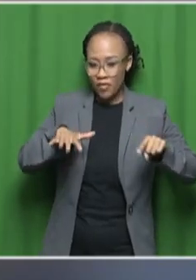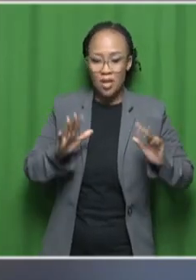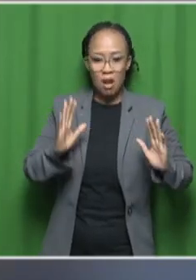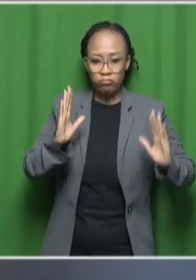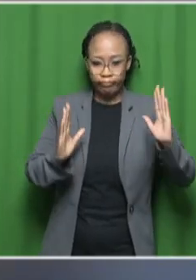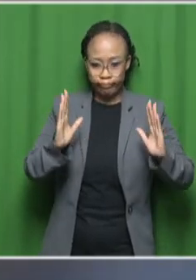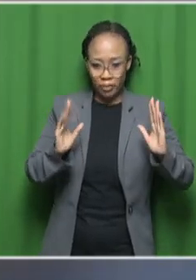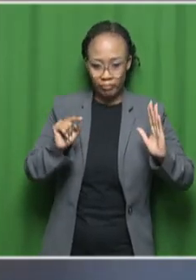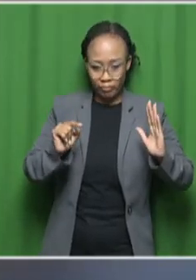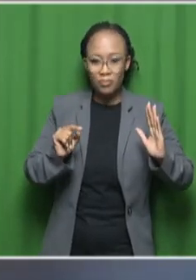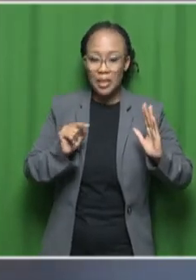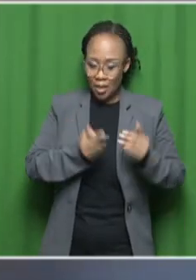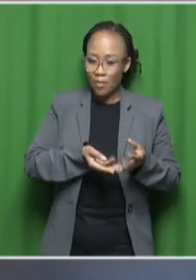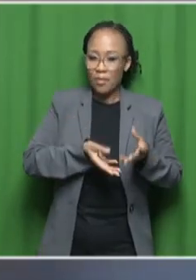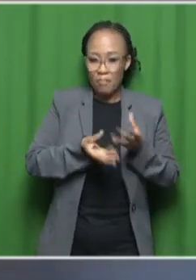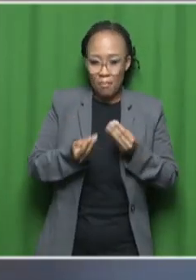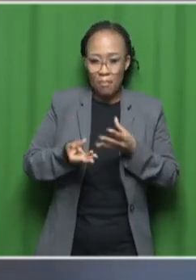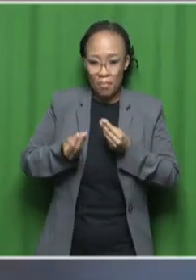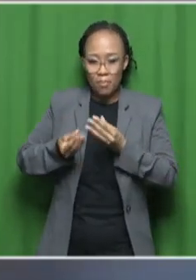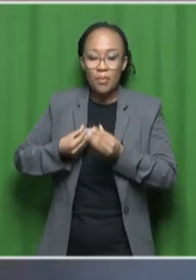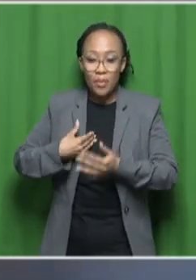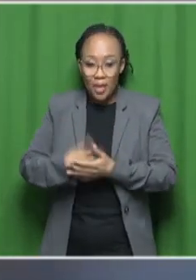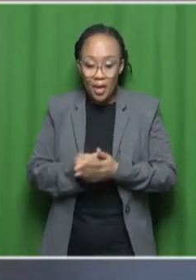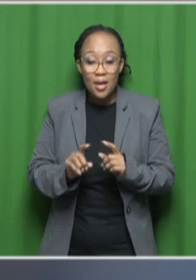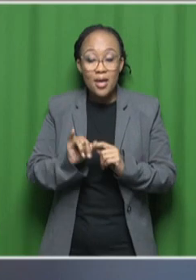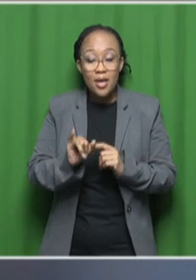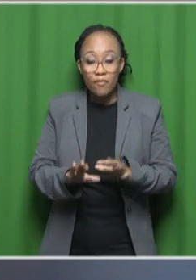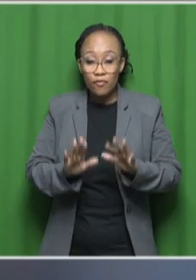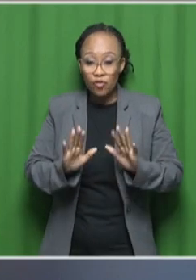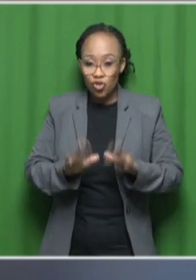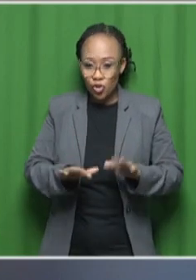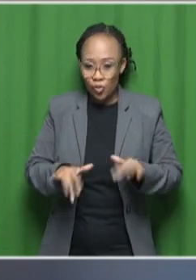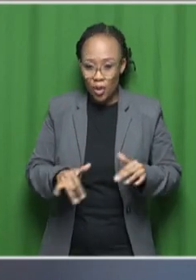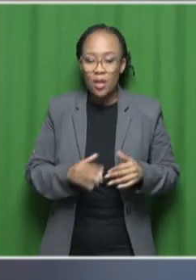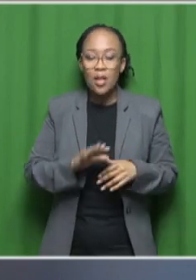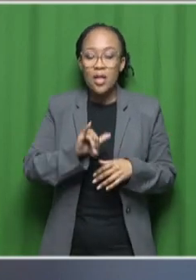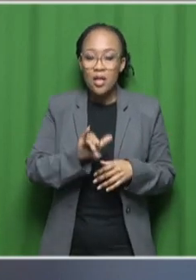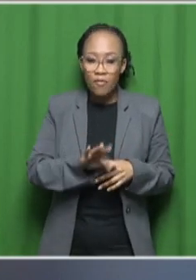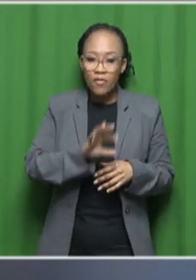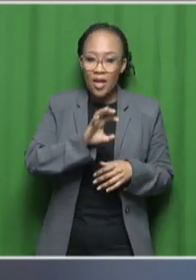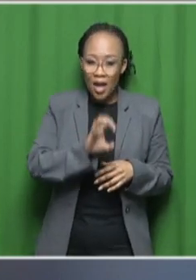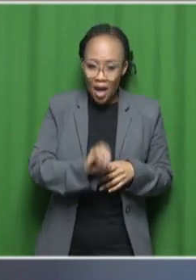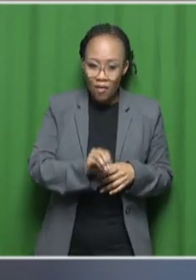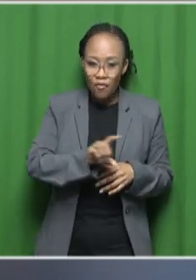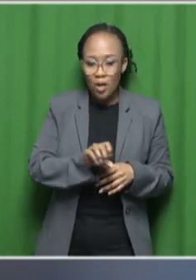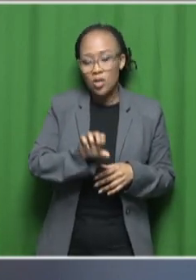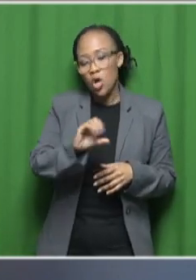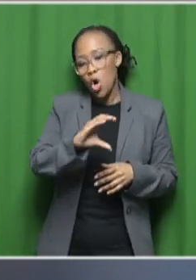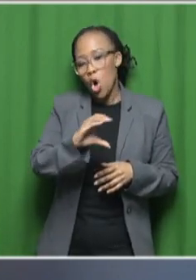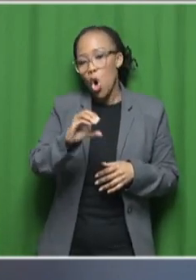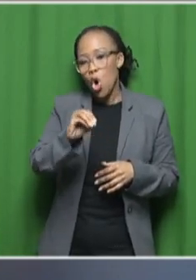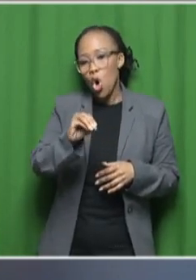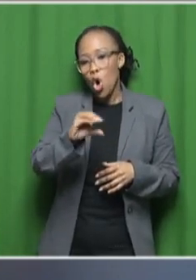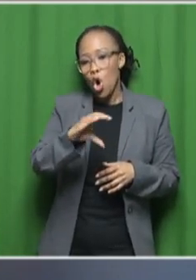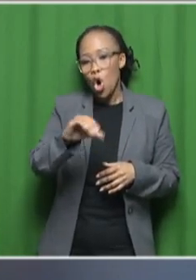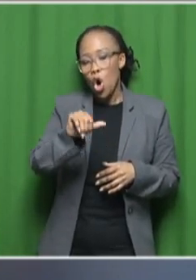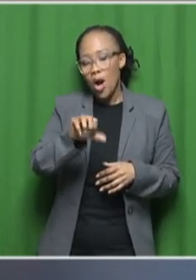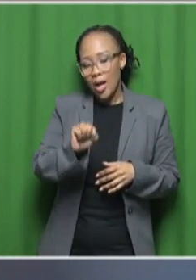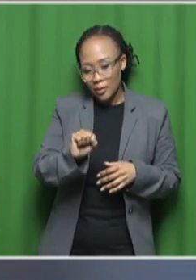age. And if children in that age develop either scarlet fever or a streptococcus throat infection and